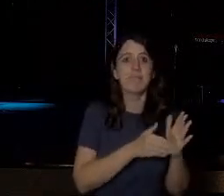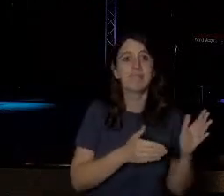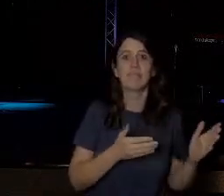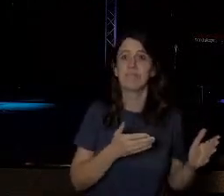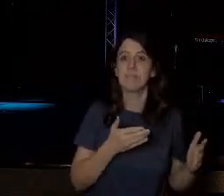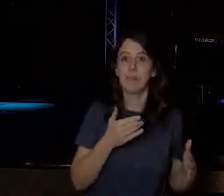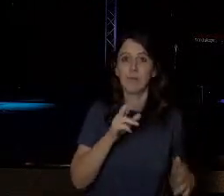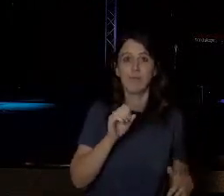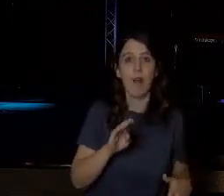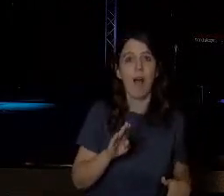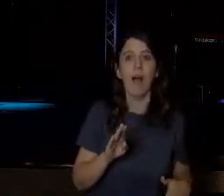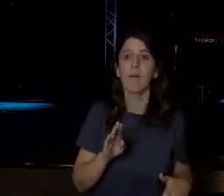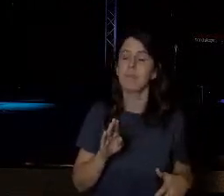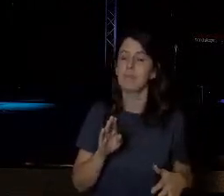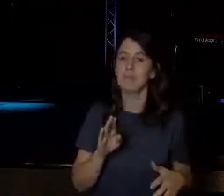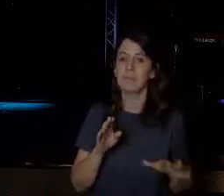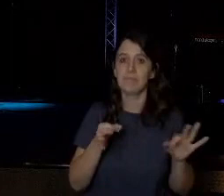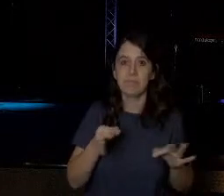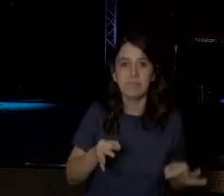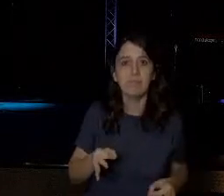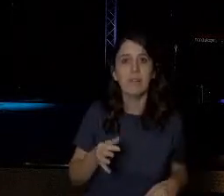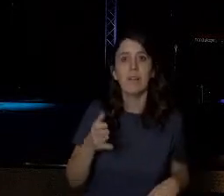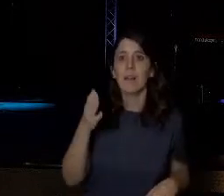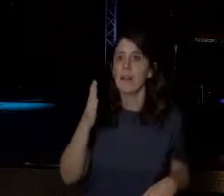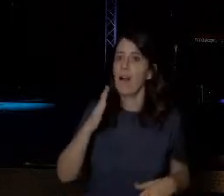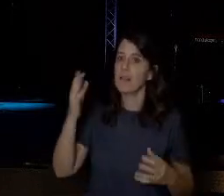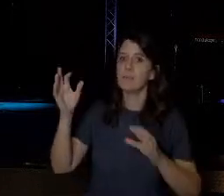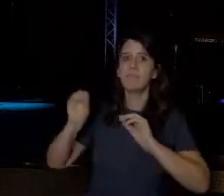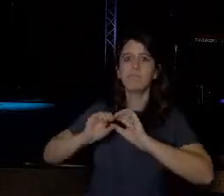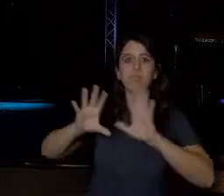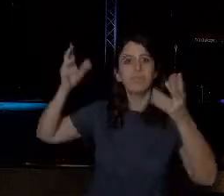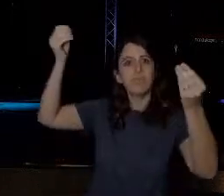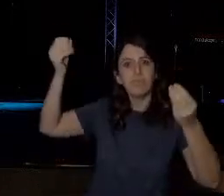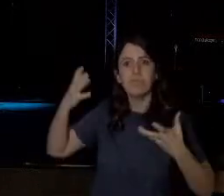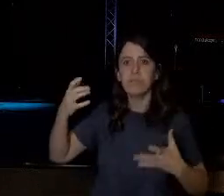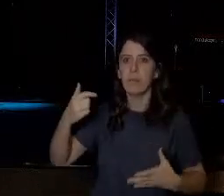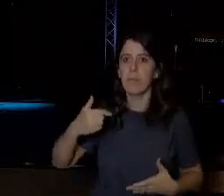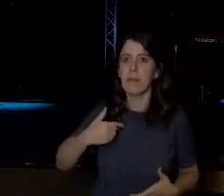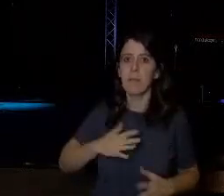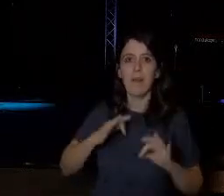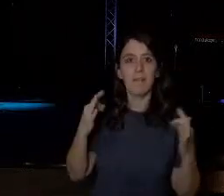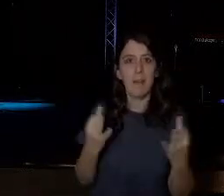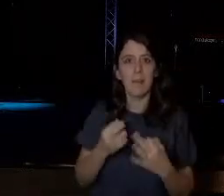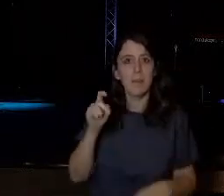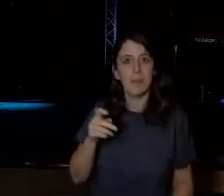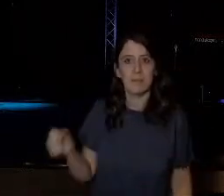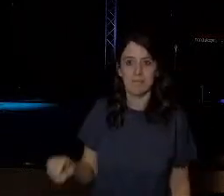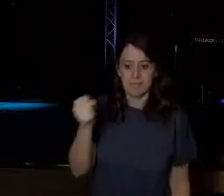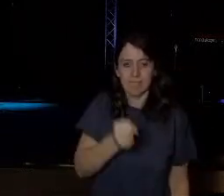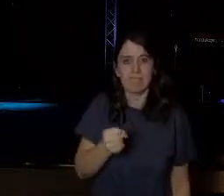made it so clear over this whole process to me and my family that this is where we need to be.